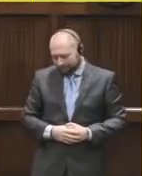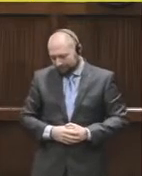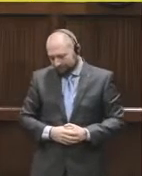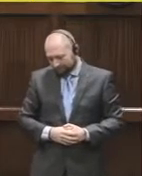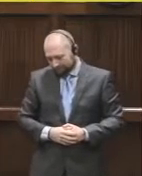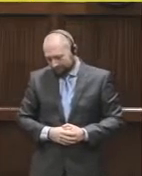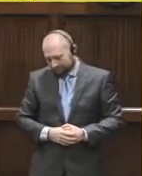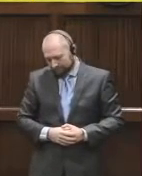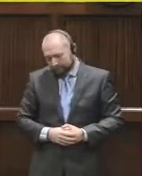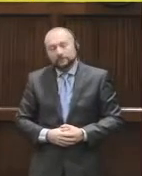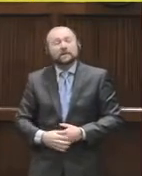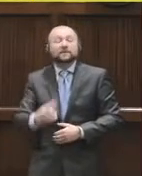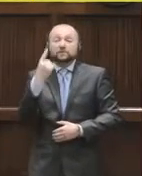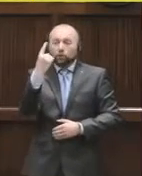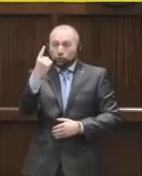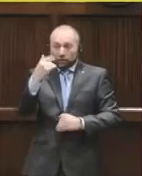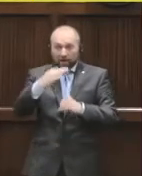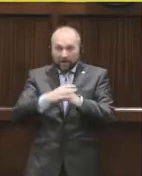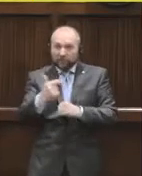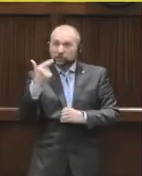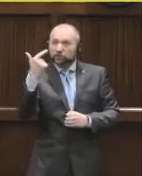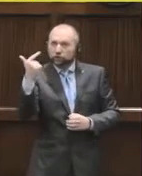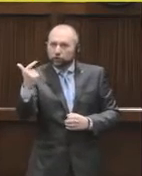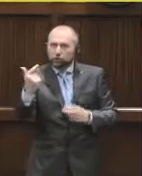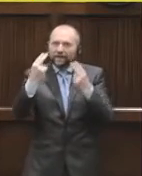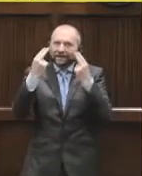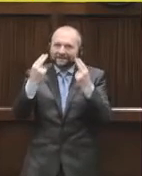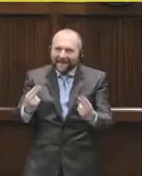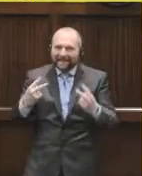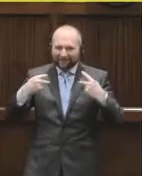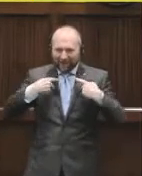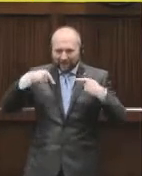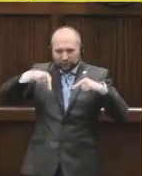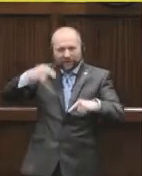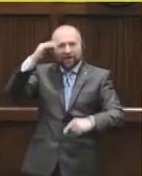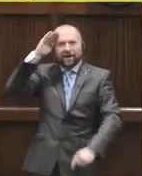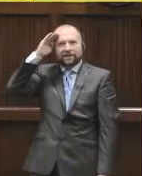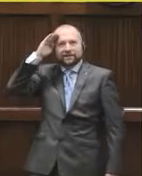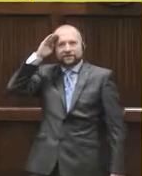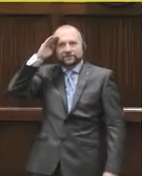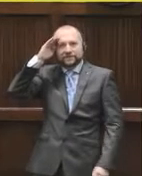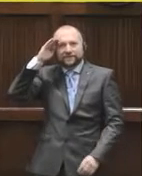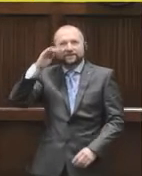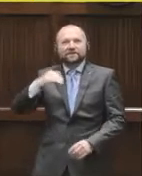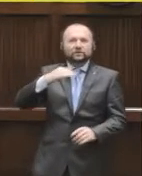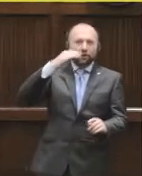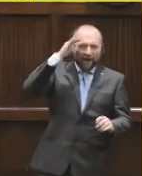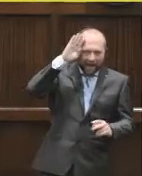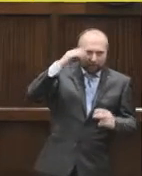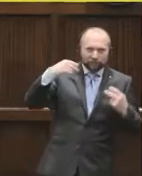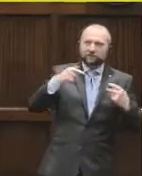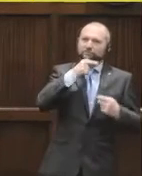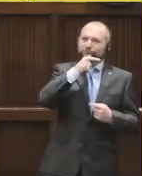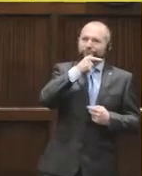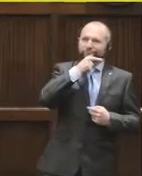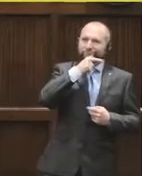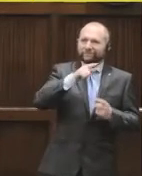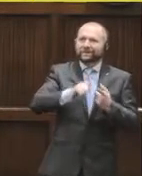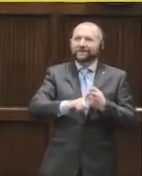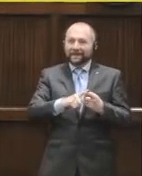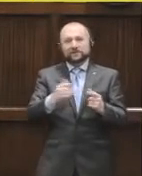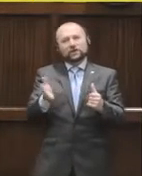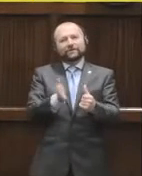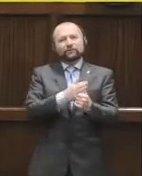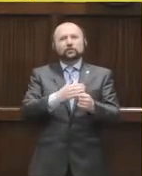It is one of our two indigenous languages, the other, Gaeilge, being our first official